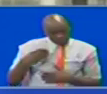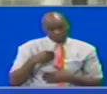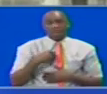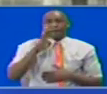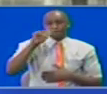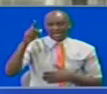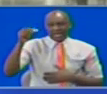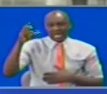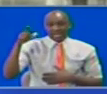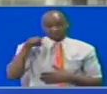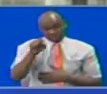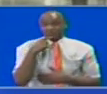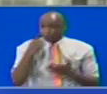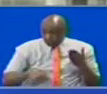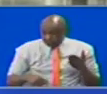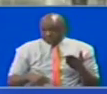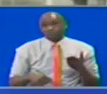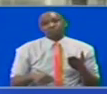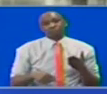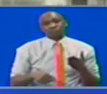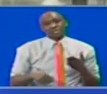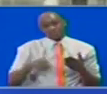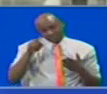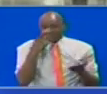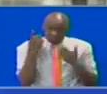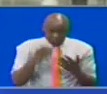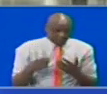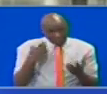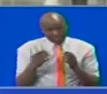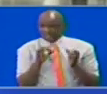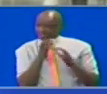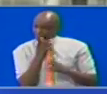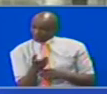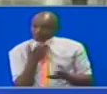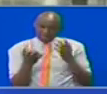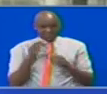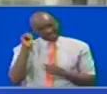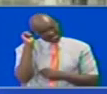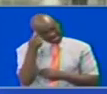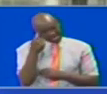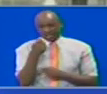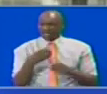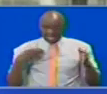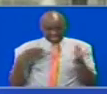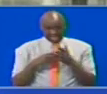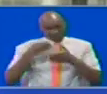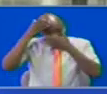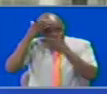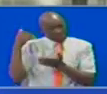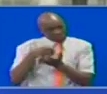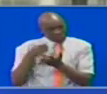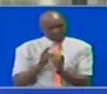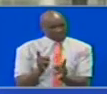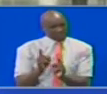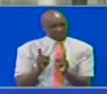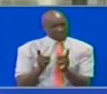the Kenyan delegation, who told us what could as well be interpreted as Kenya equally opposed to Morocco being allowed to join